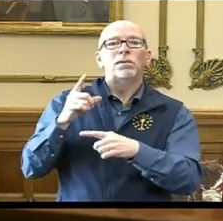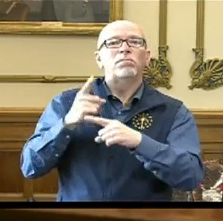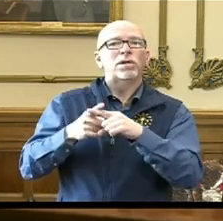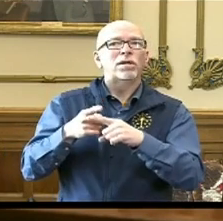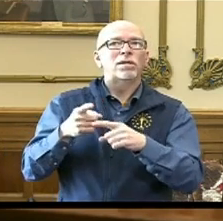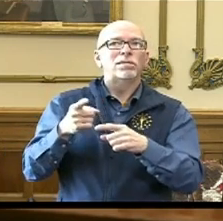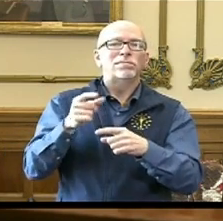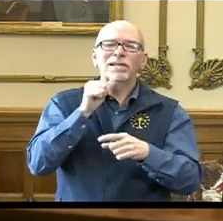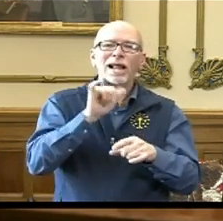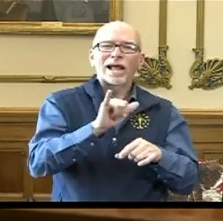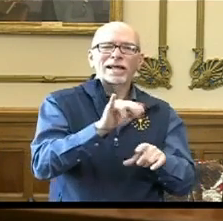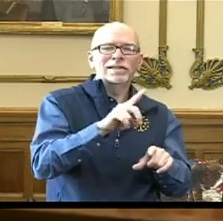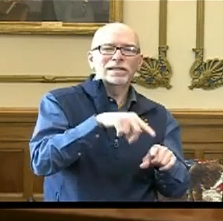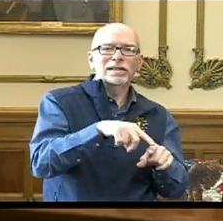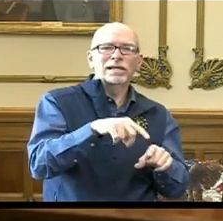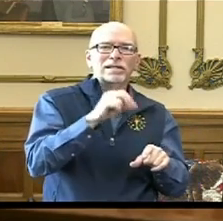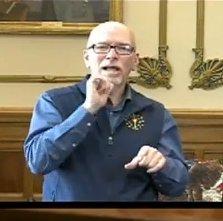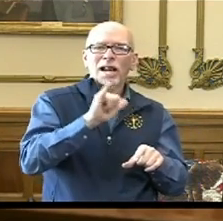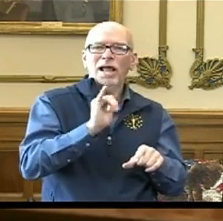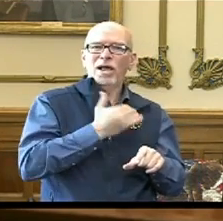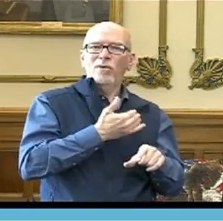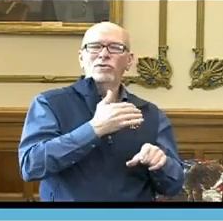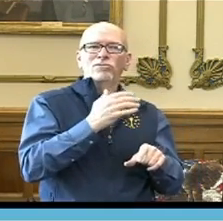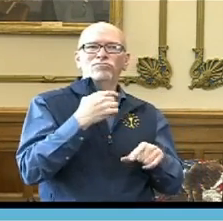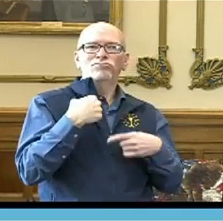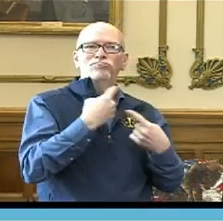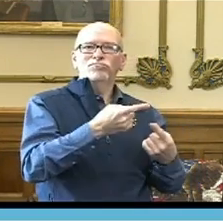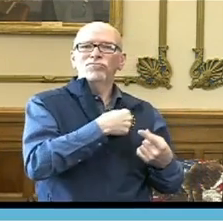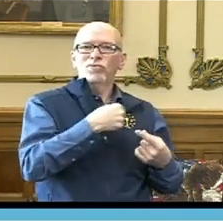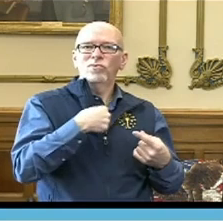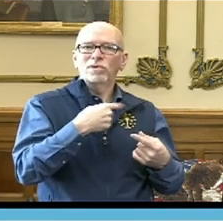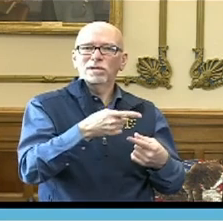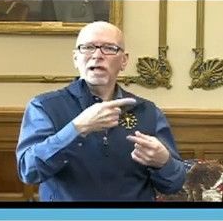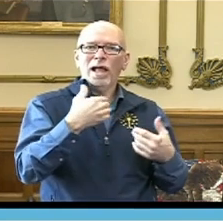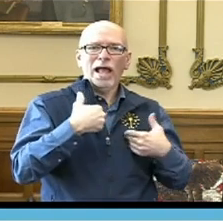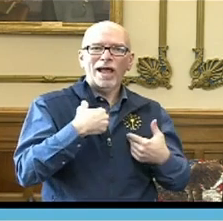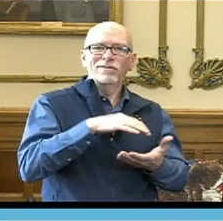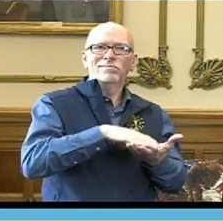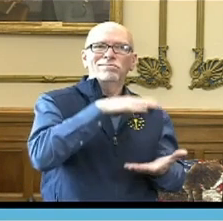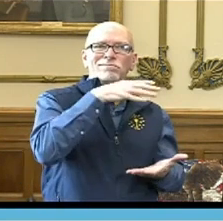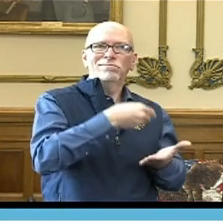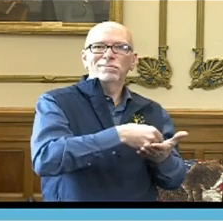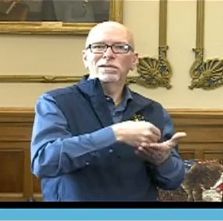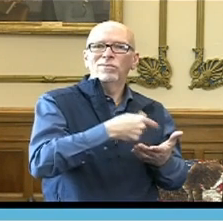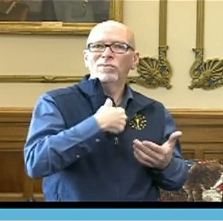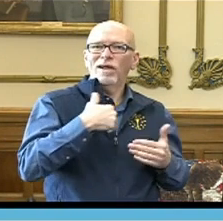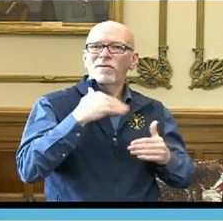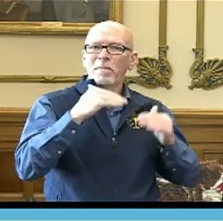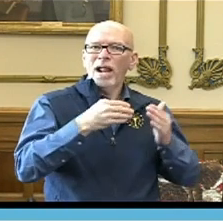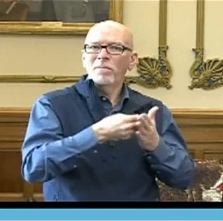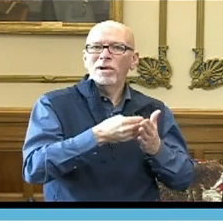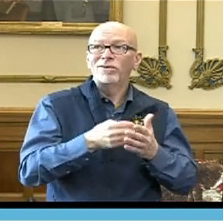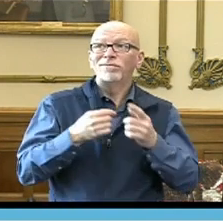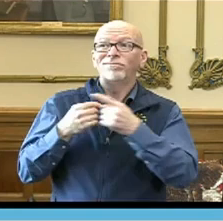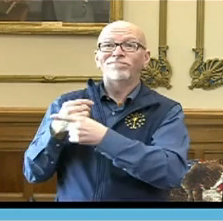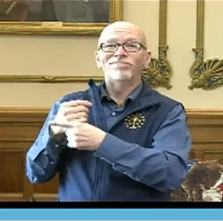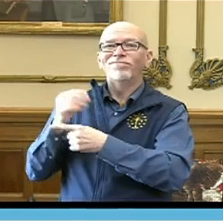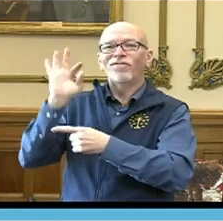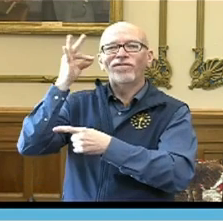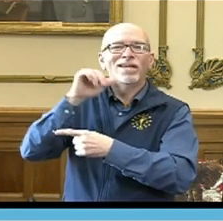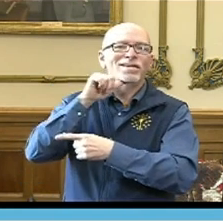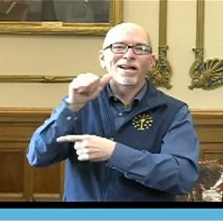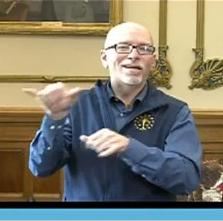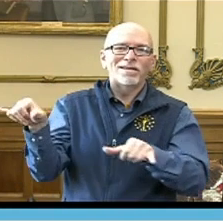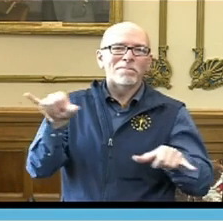unlike Indiana and unlike the job we do, where we believe in a rainy day fund and a balanced budget and all that, we don't do that at the federal